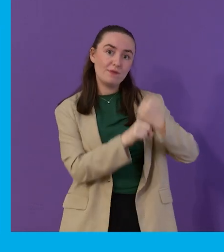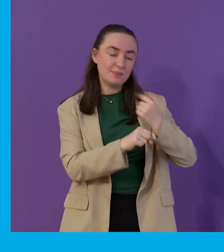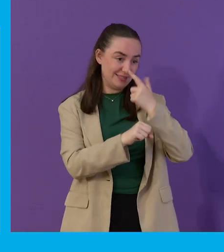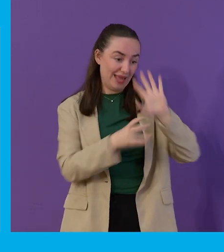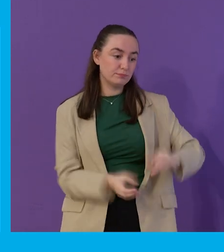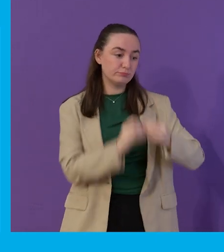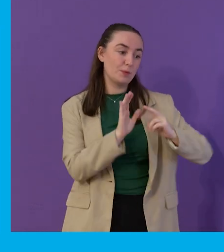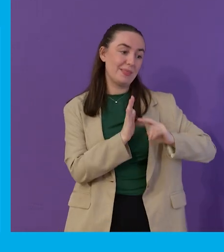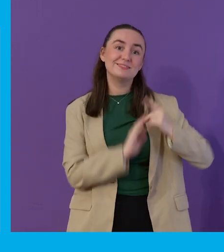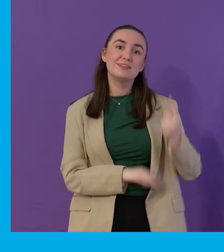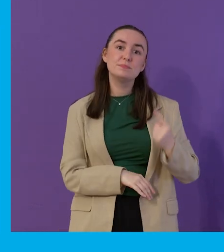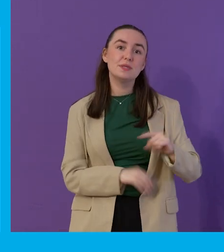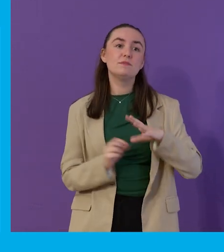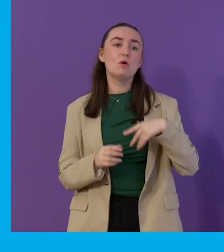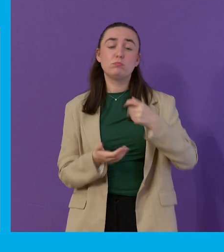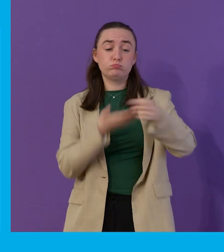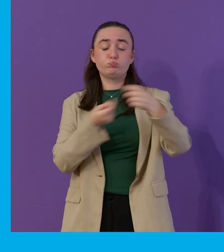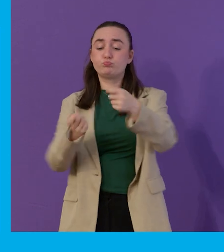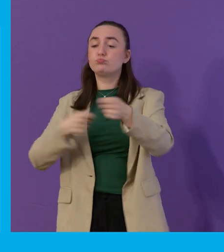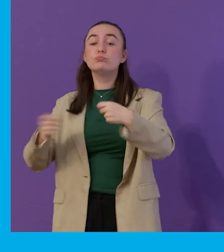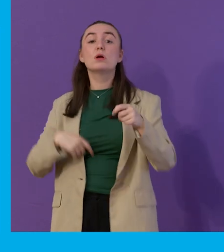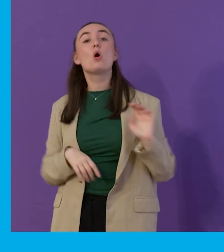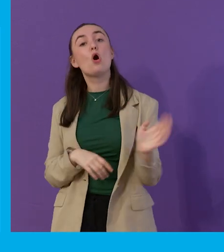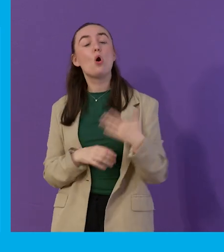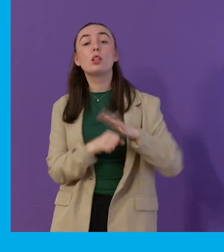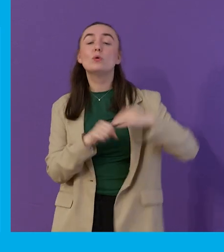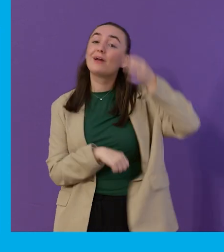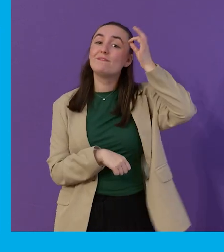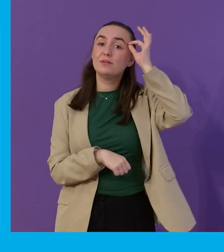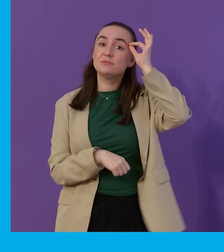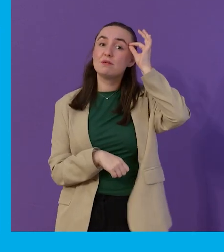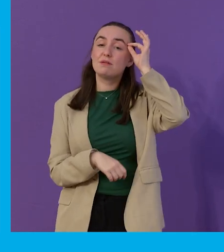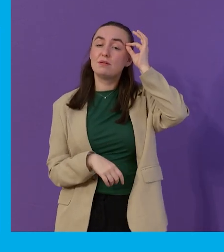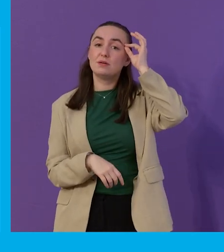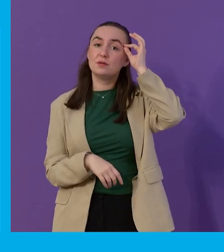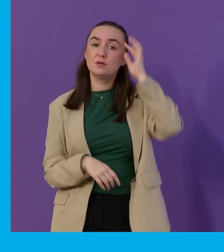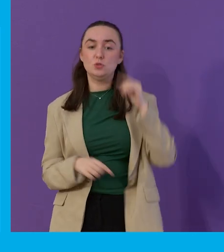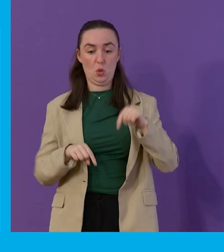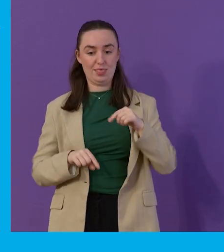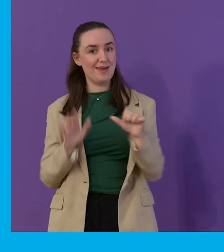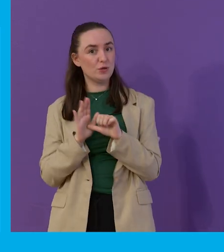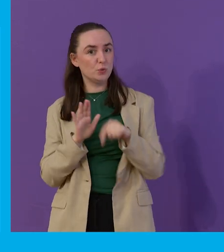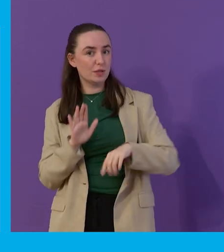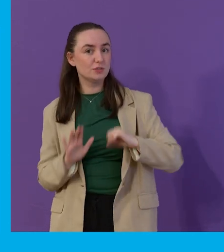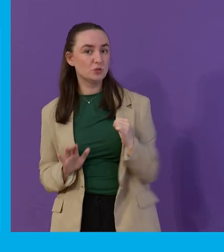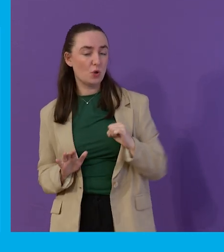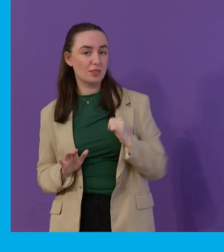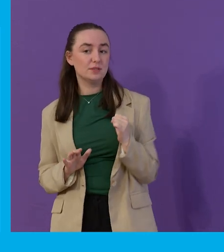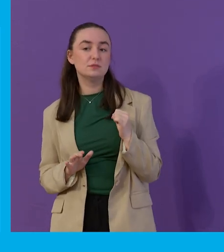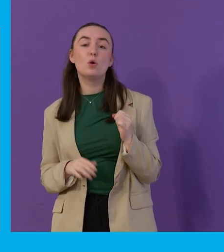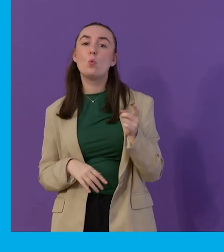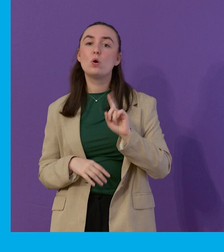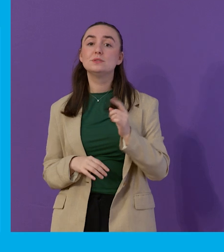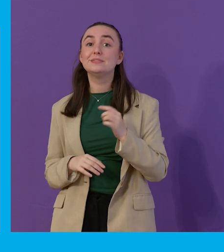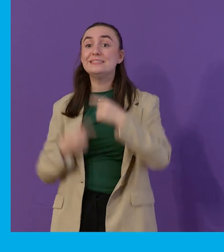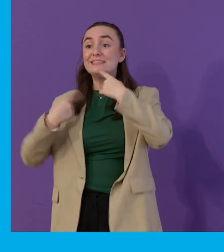together. And that includes things that are really well-intentioned and sound great. So a live issue in Scotland right now, teacher numbers and